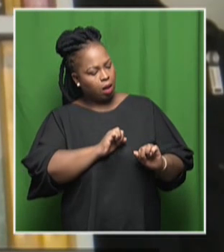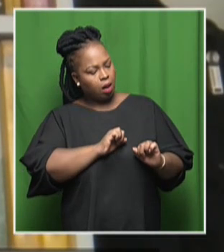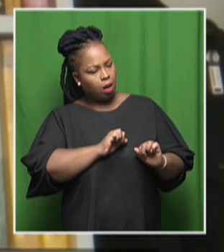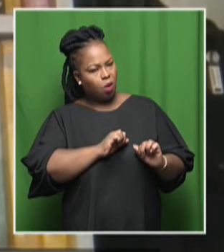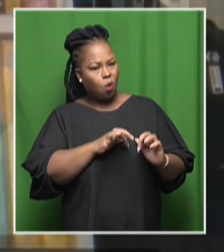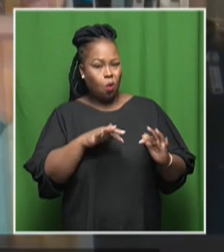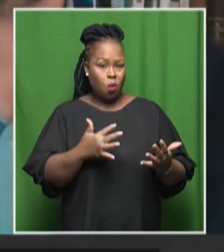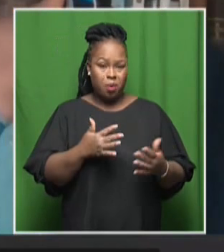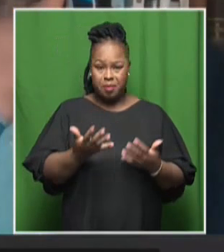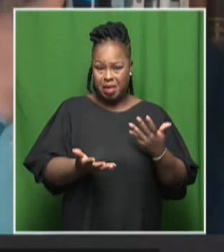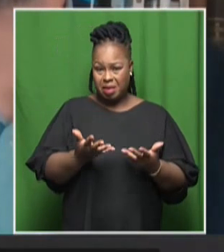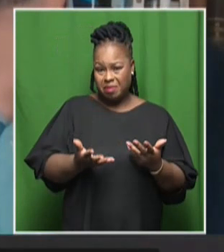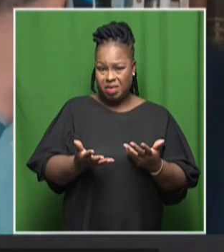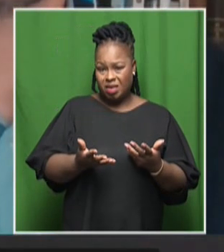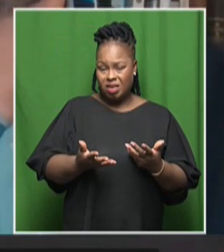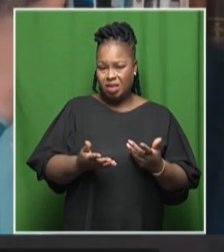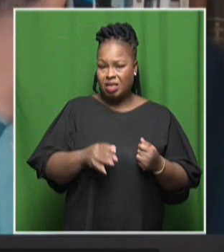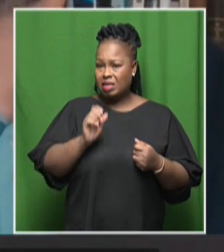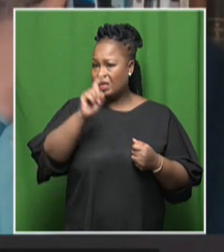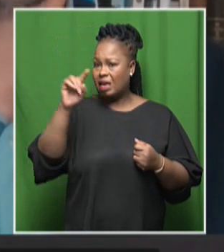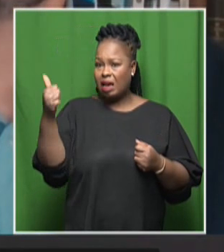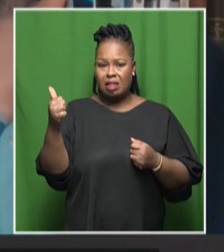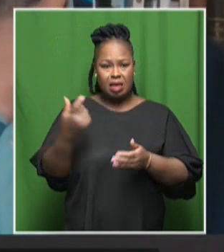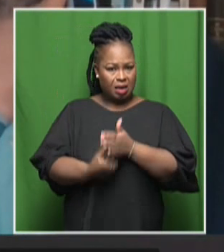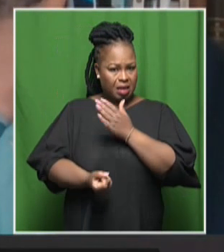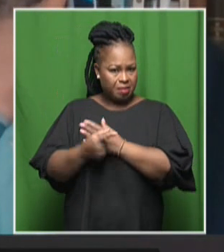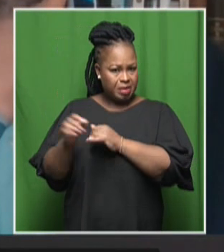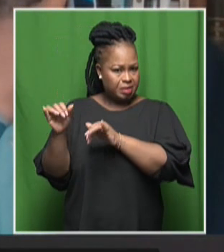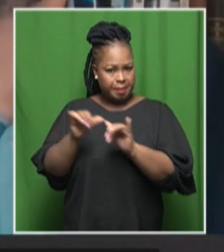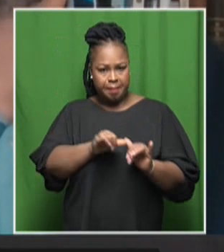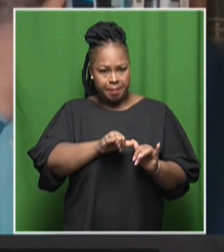this part of a broader trend?